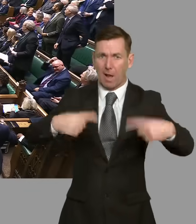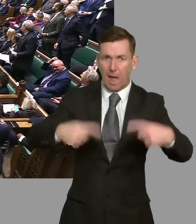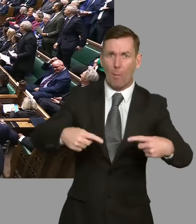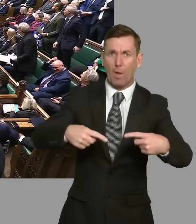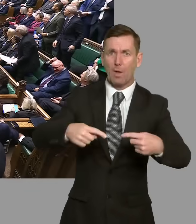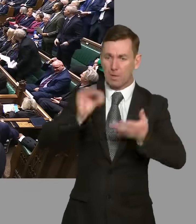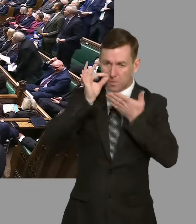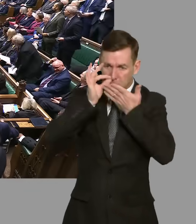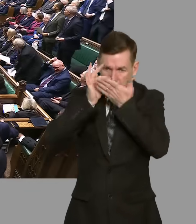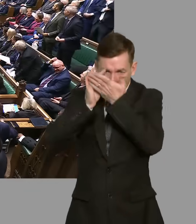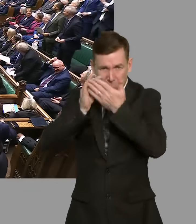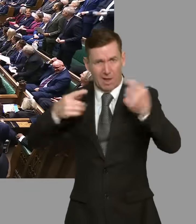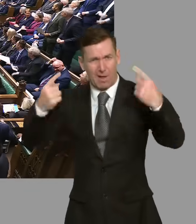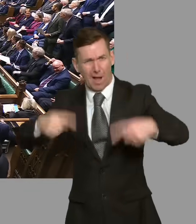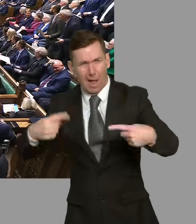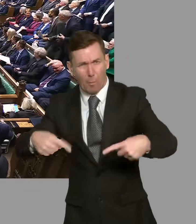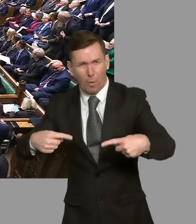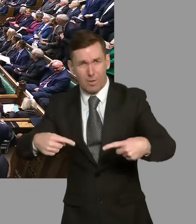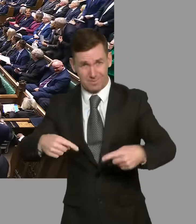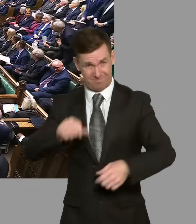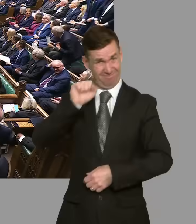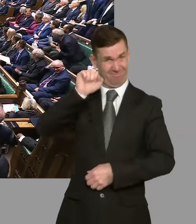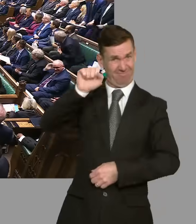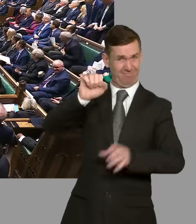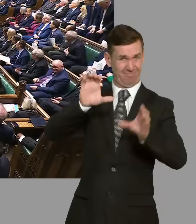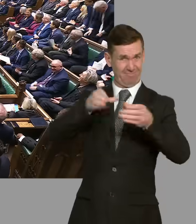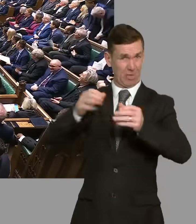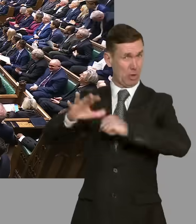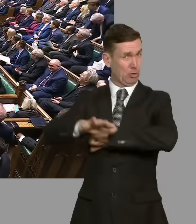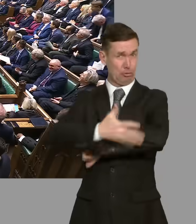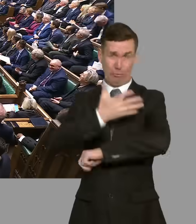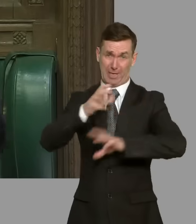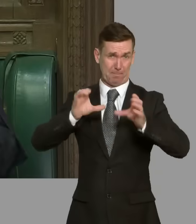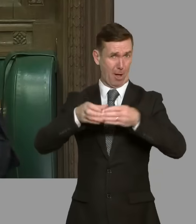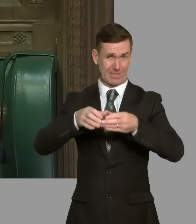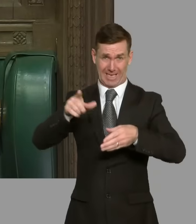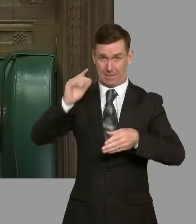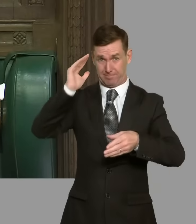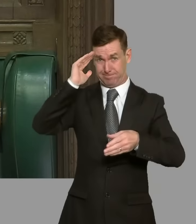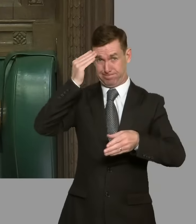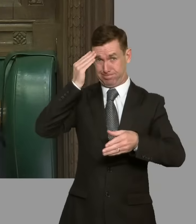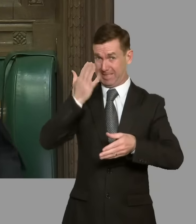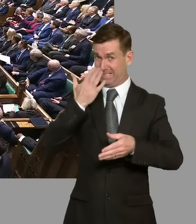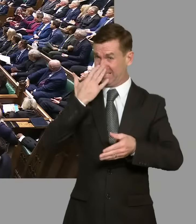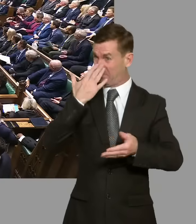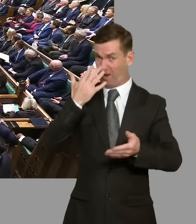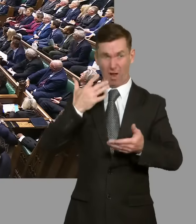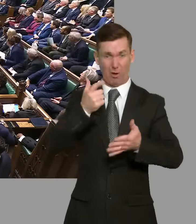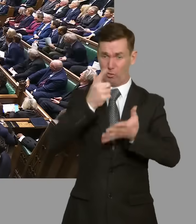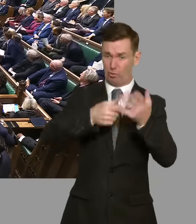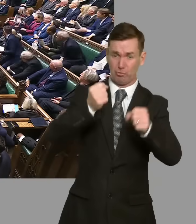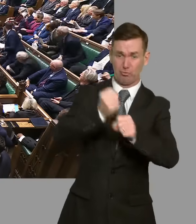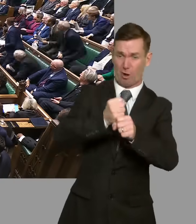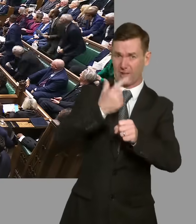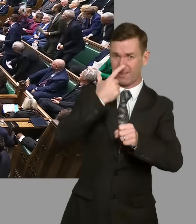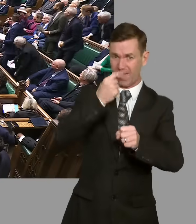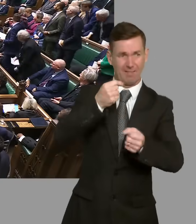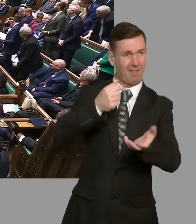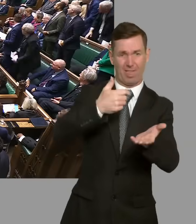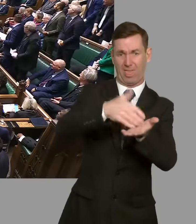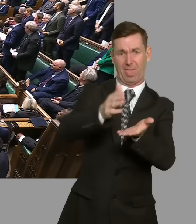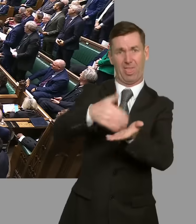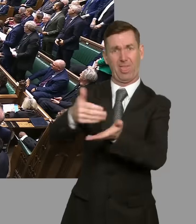Can I just say, we don't ask opposition questions. They're coming to the Prime Minister, not the other way around. Right, let us move on.